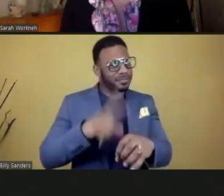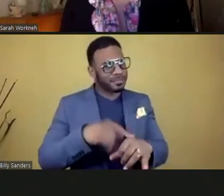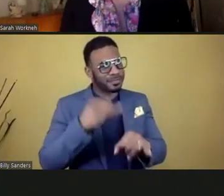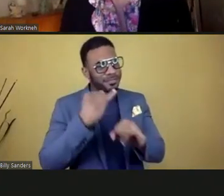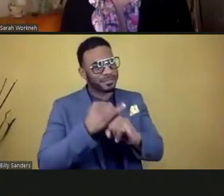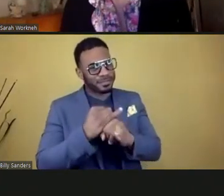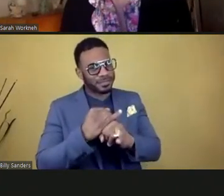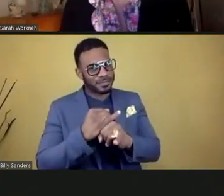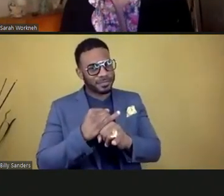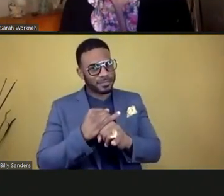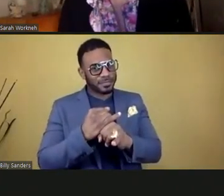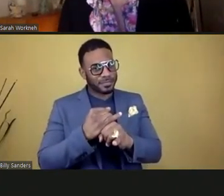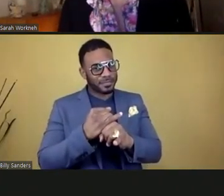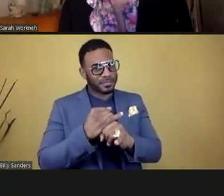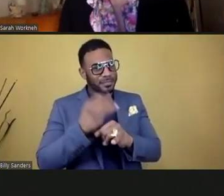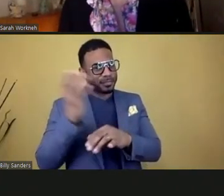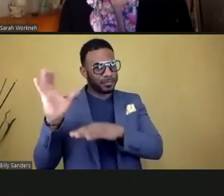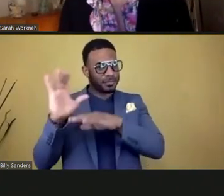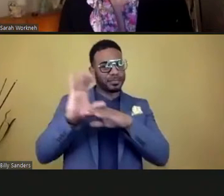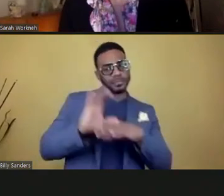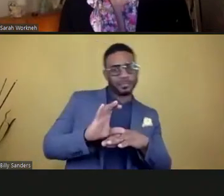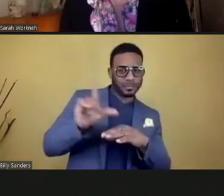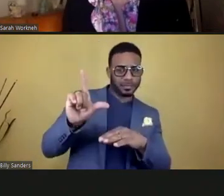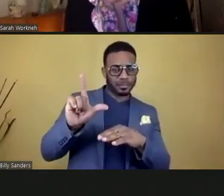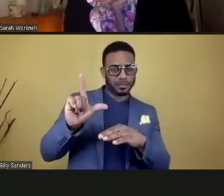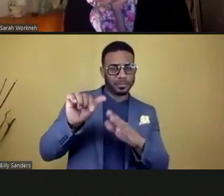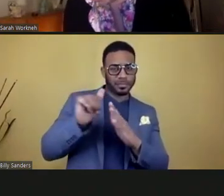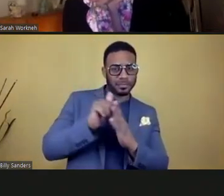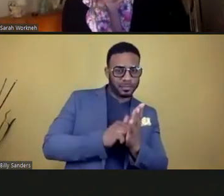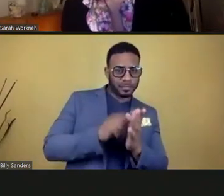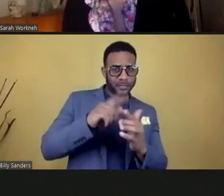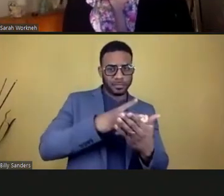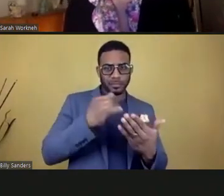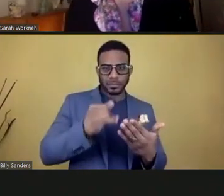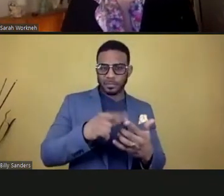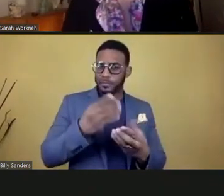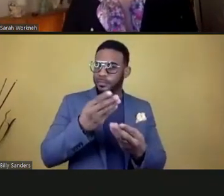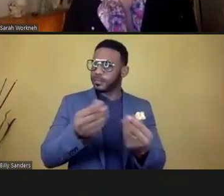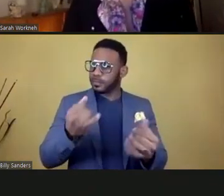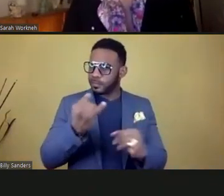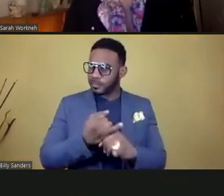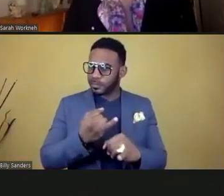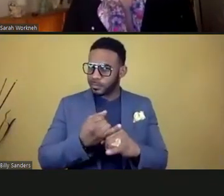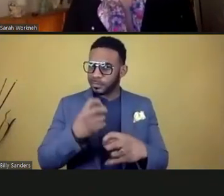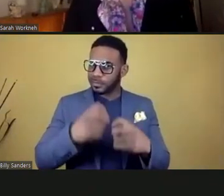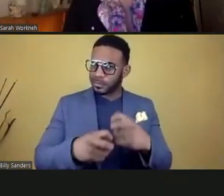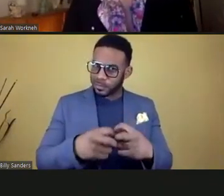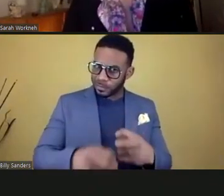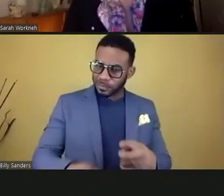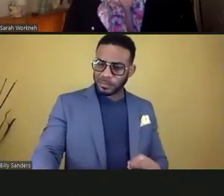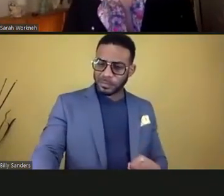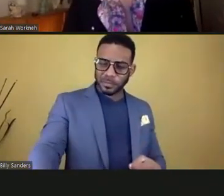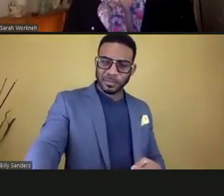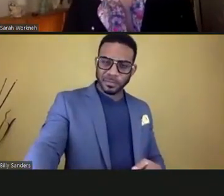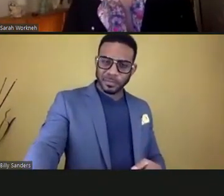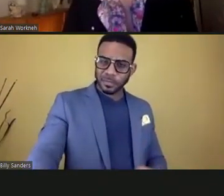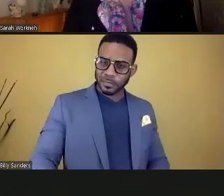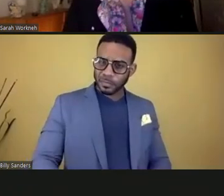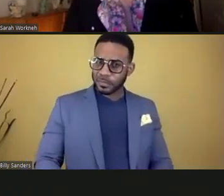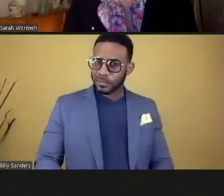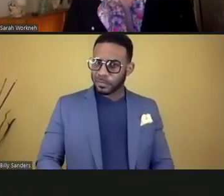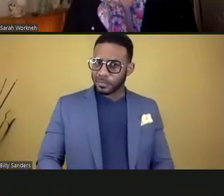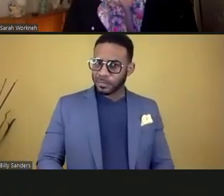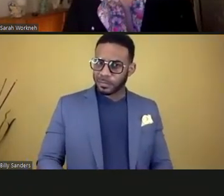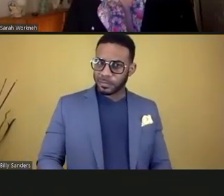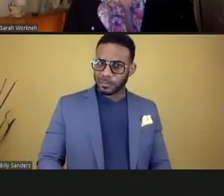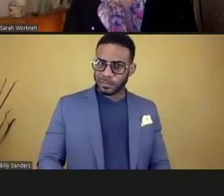institutions bring their weight of an agenda to that project to solve the institutional problem. You know, at that